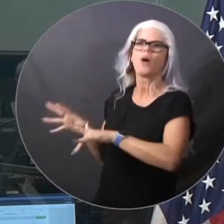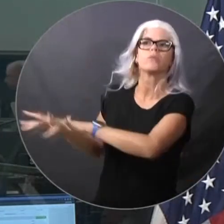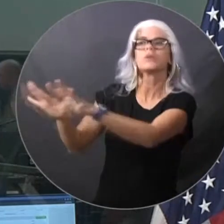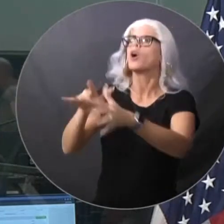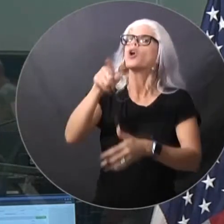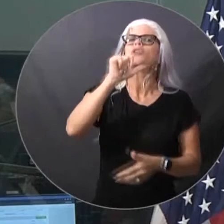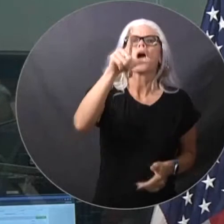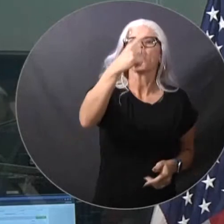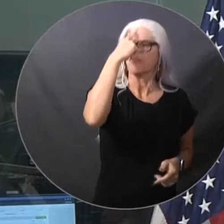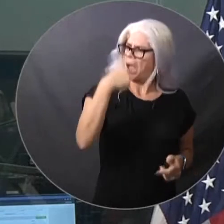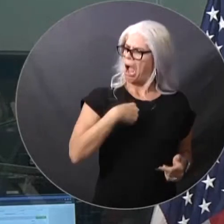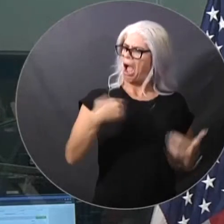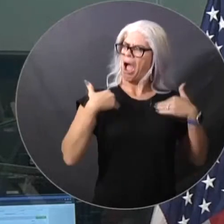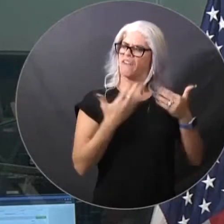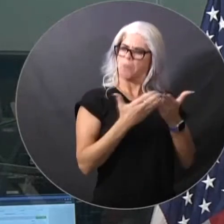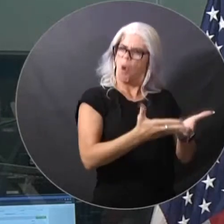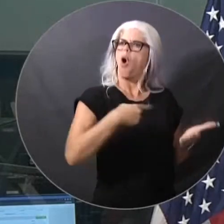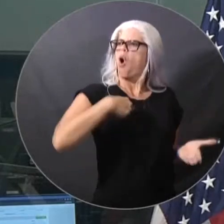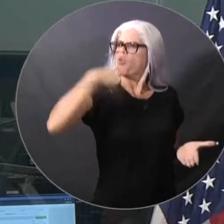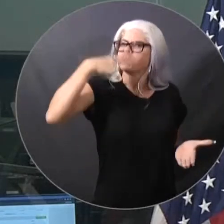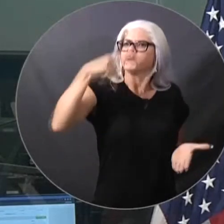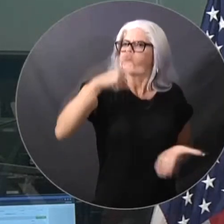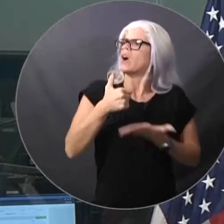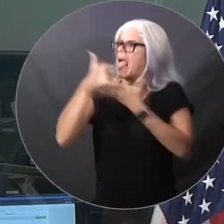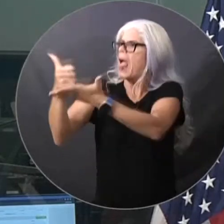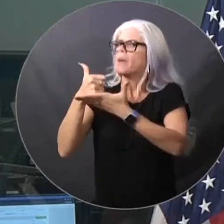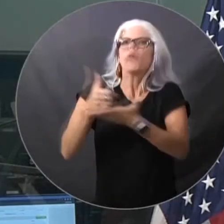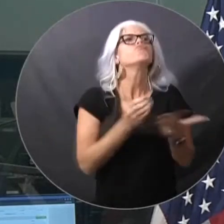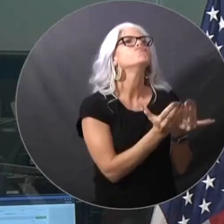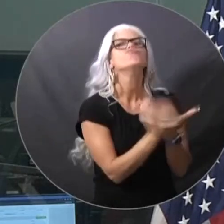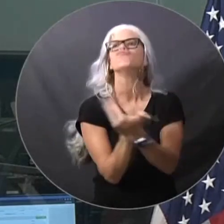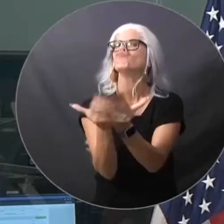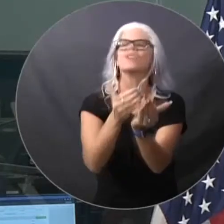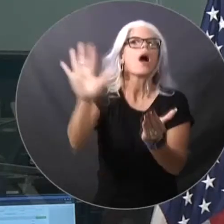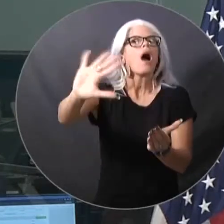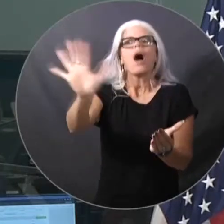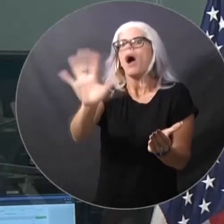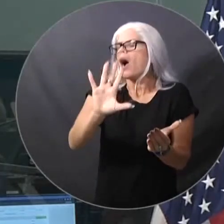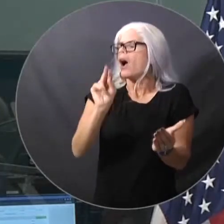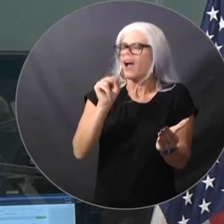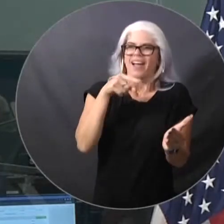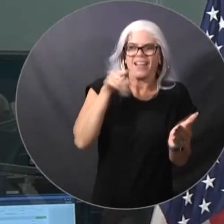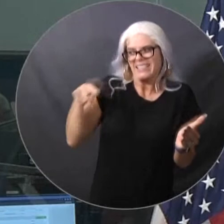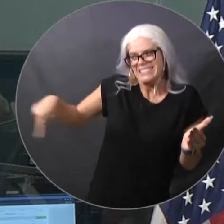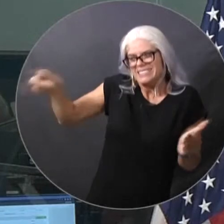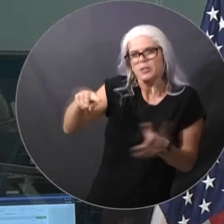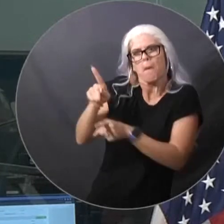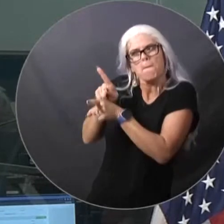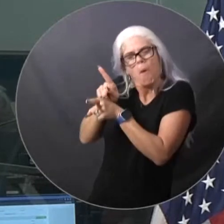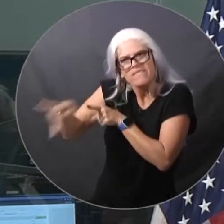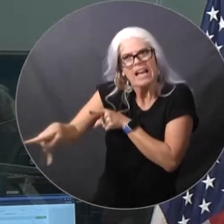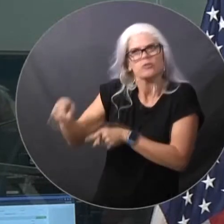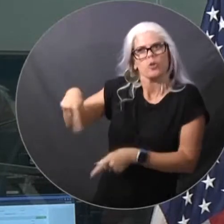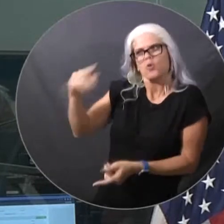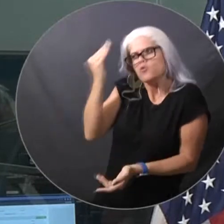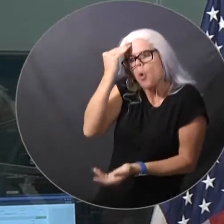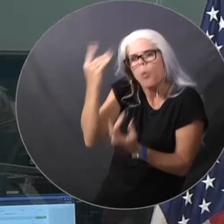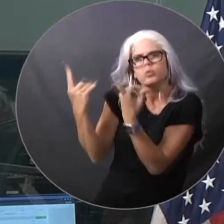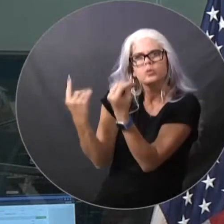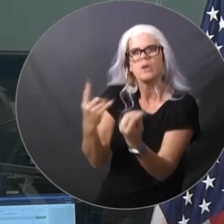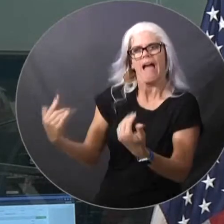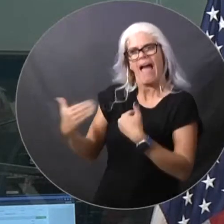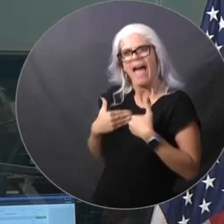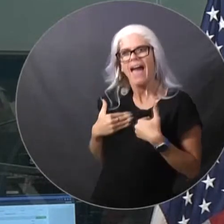situations. We do not want to have to respond to yet another problem. The governor mentioned there are more deaths as a result